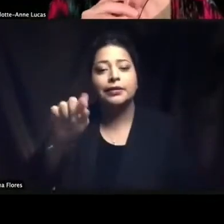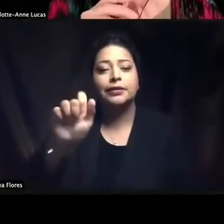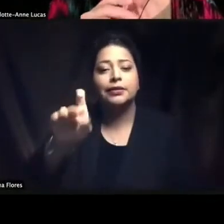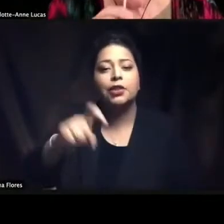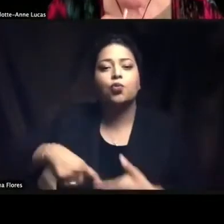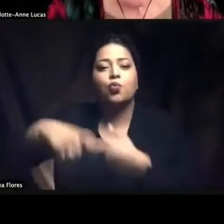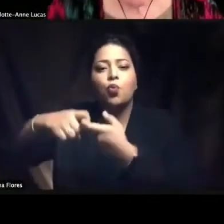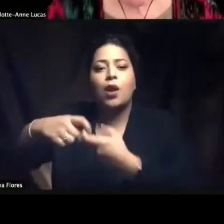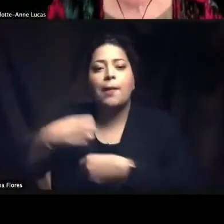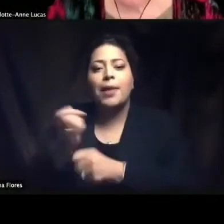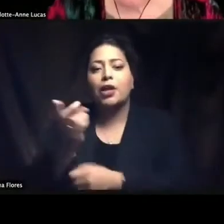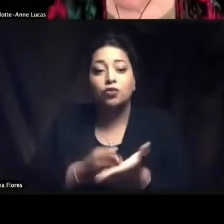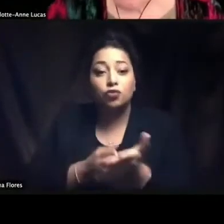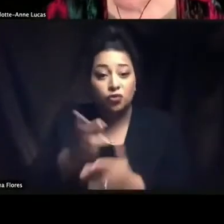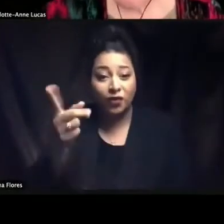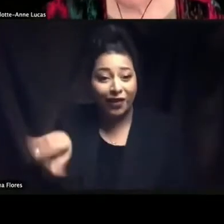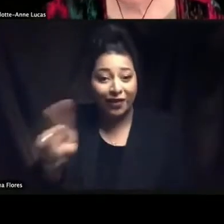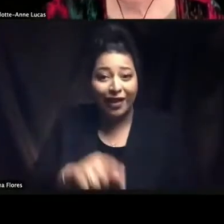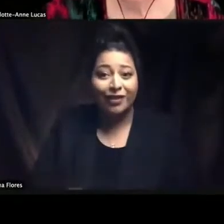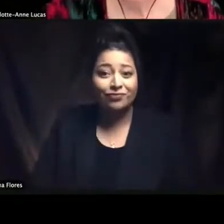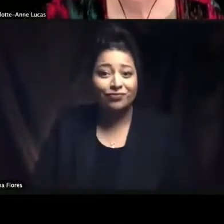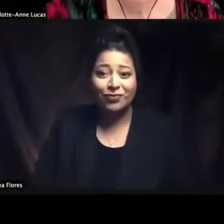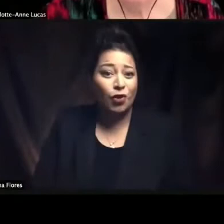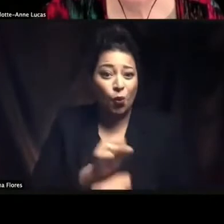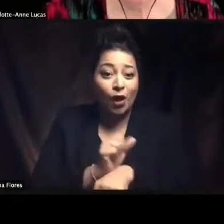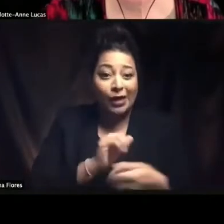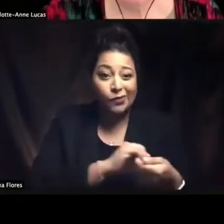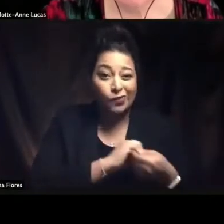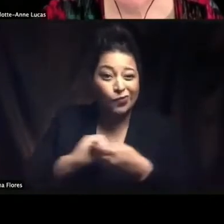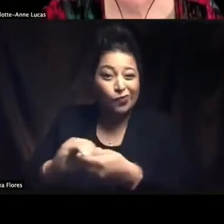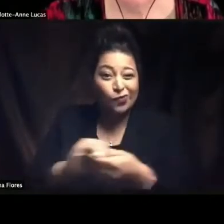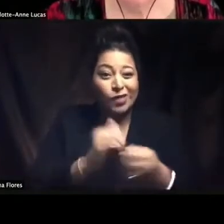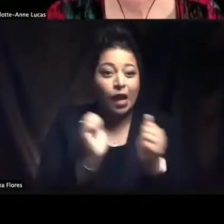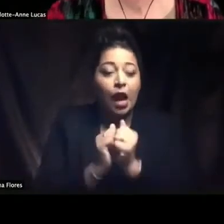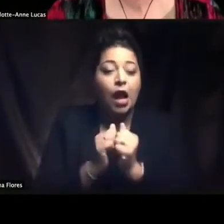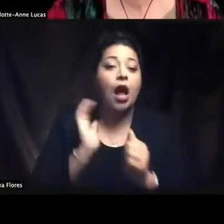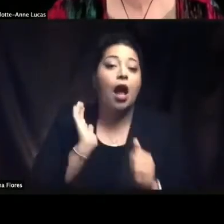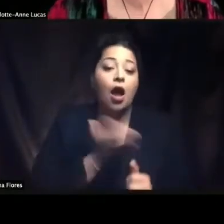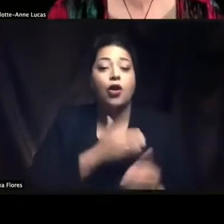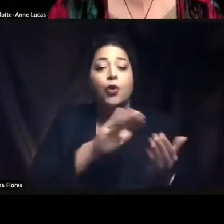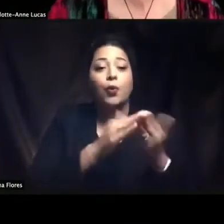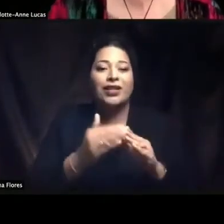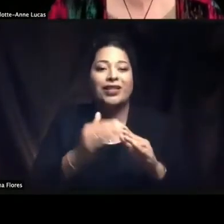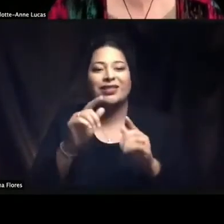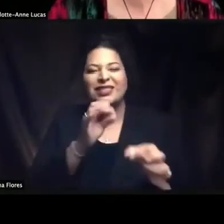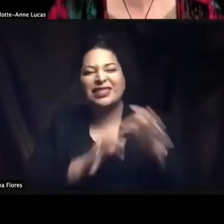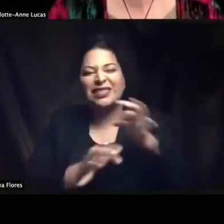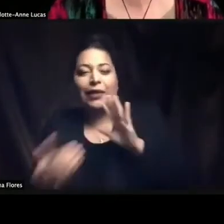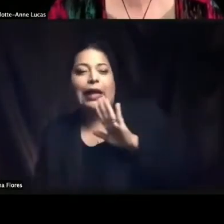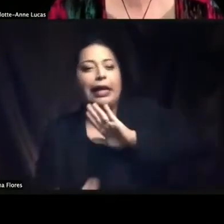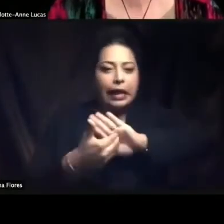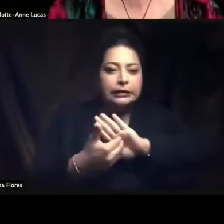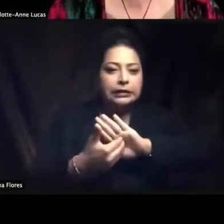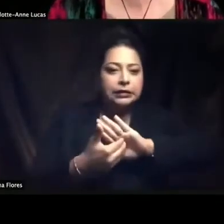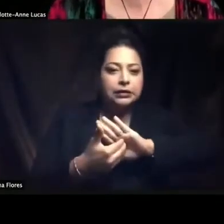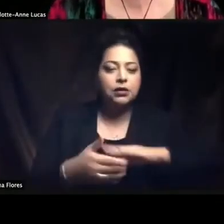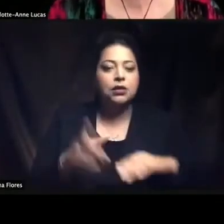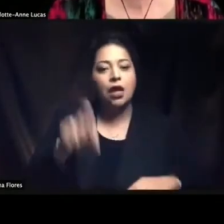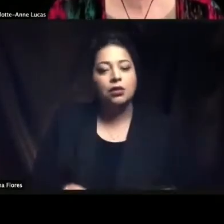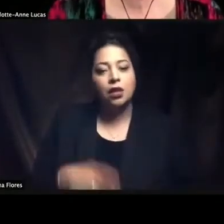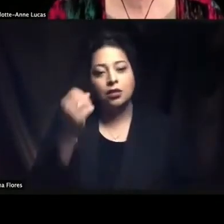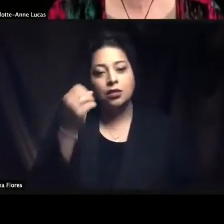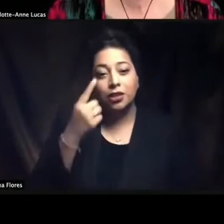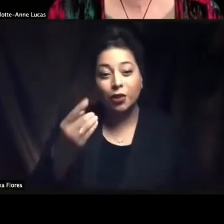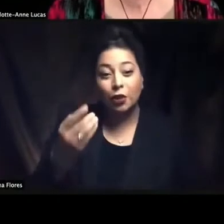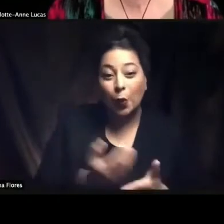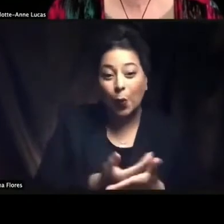to make sure that they are, you know, working with our community instead of against it. But we also have to understand that bringing new